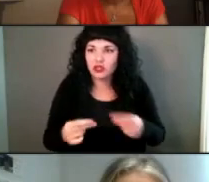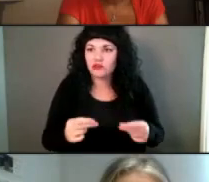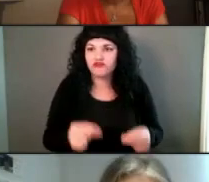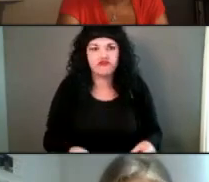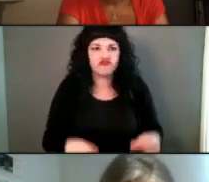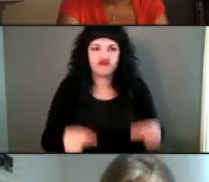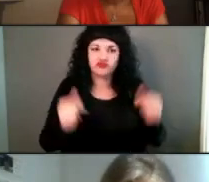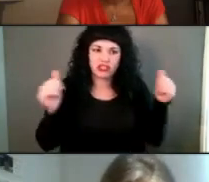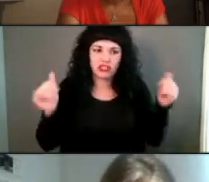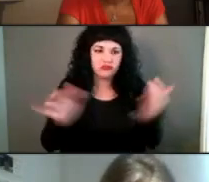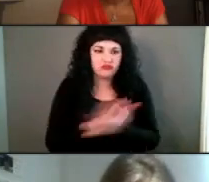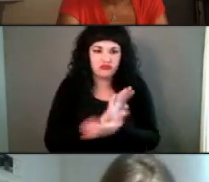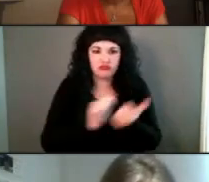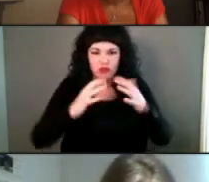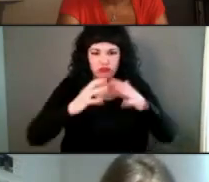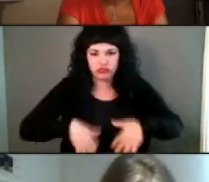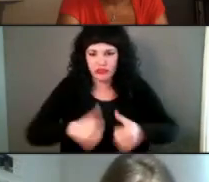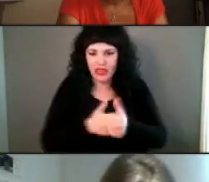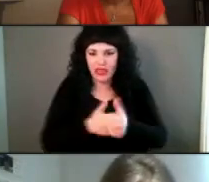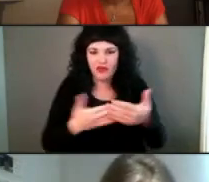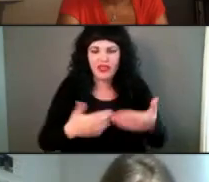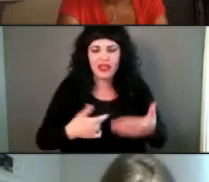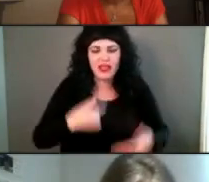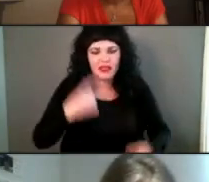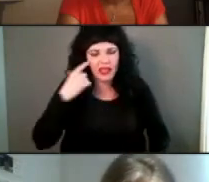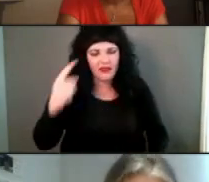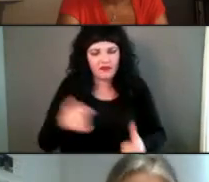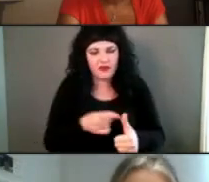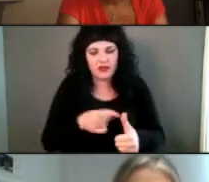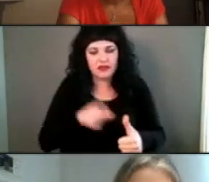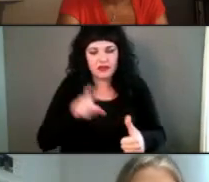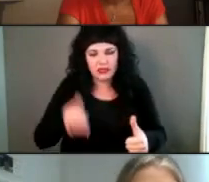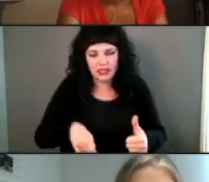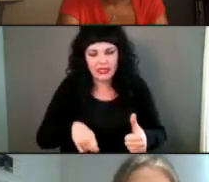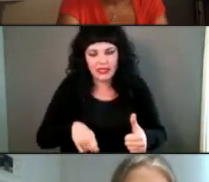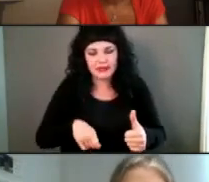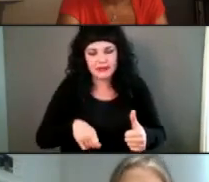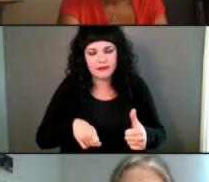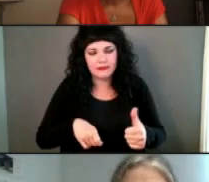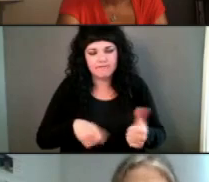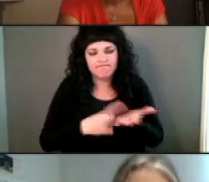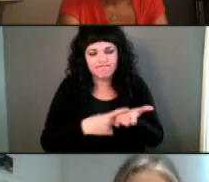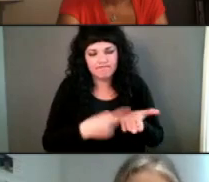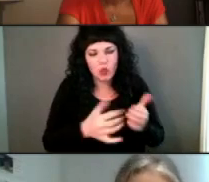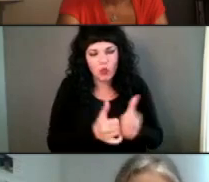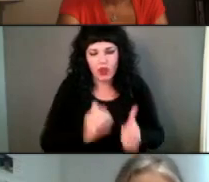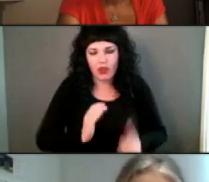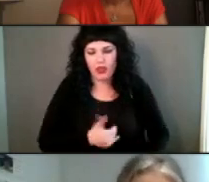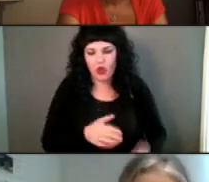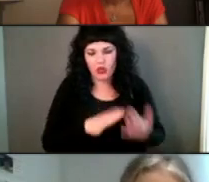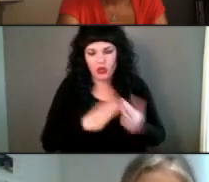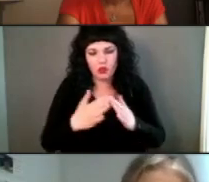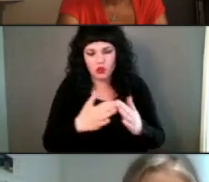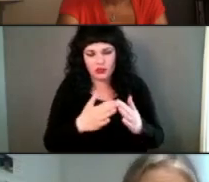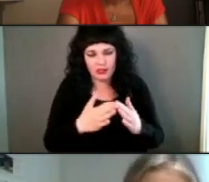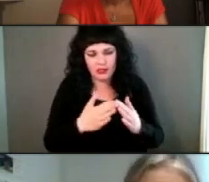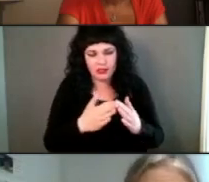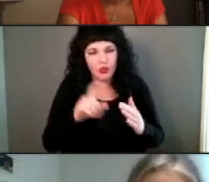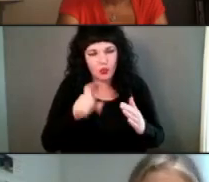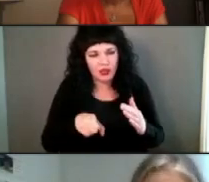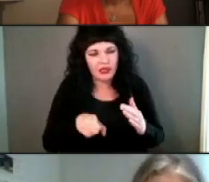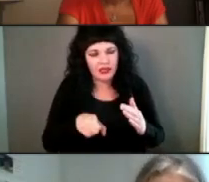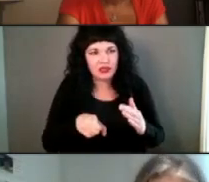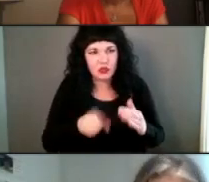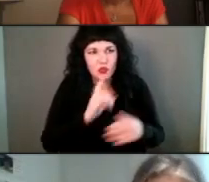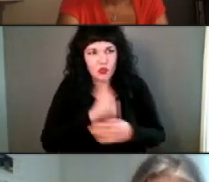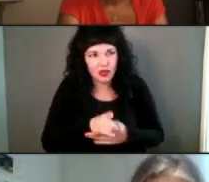community where they are and talking about how we can reconceptualize what safety looks like while we start to